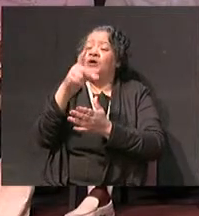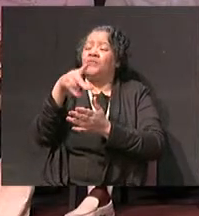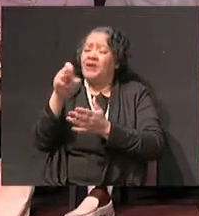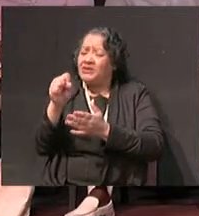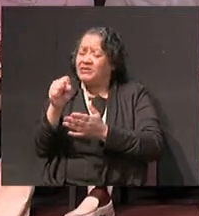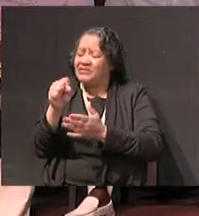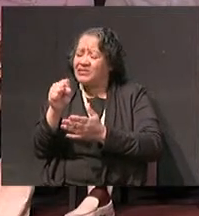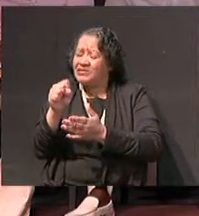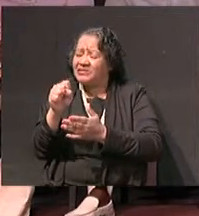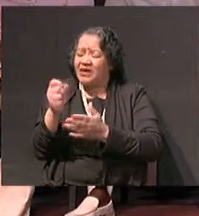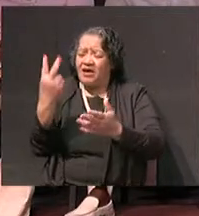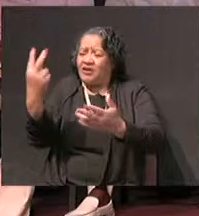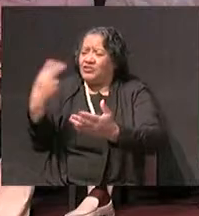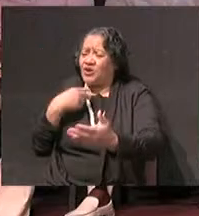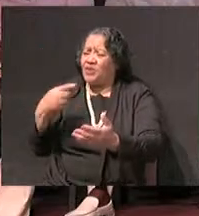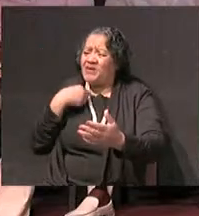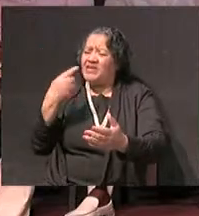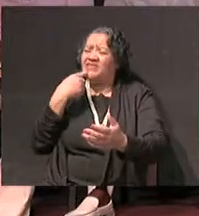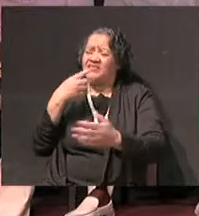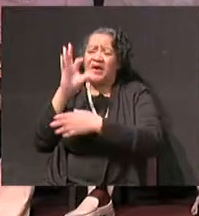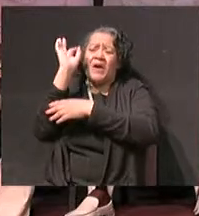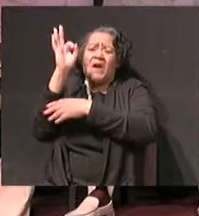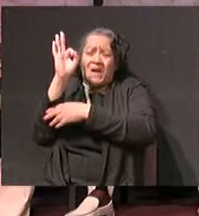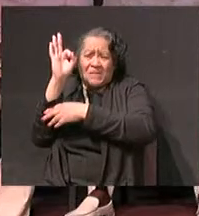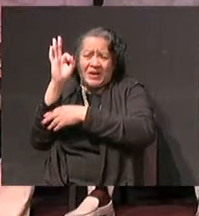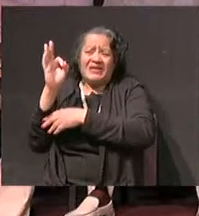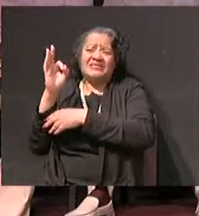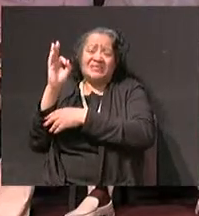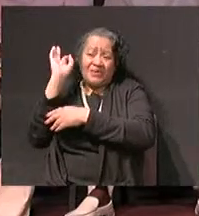said, Pastor Cosby.